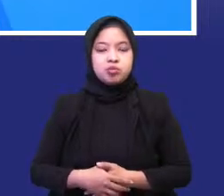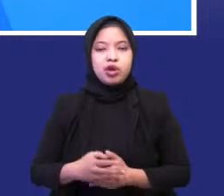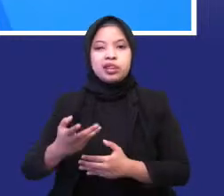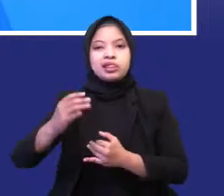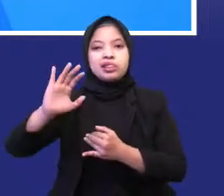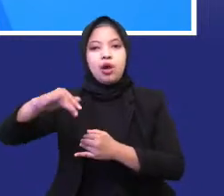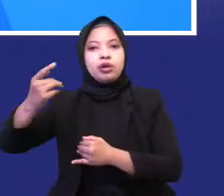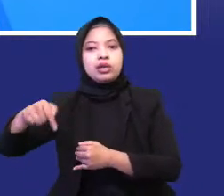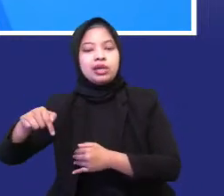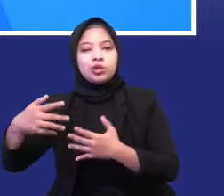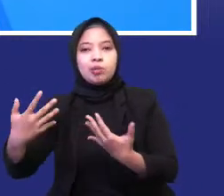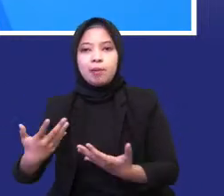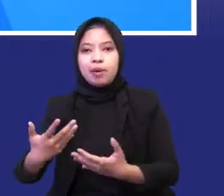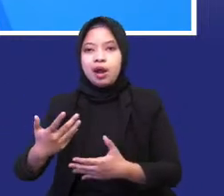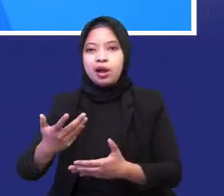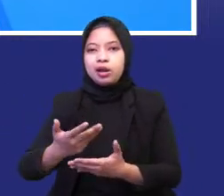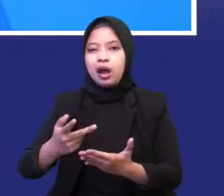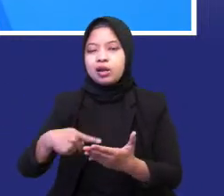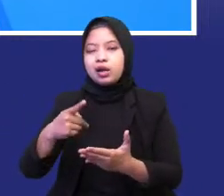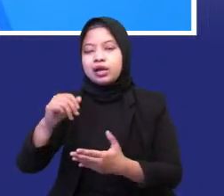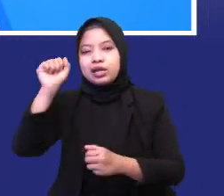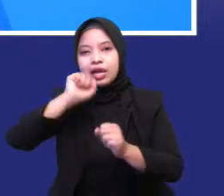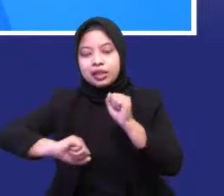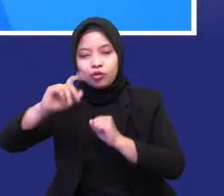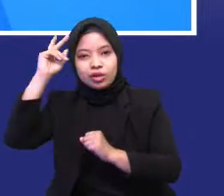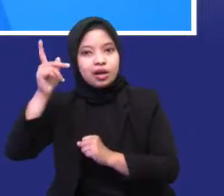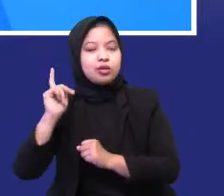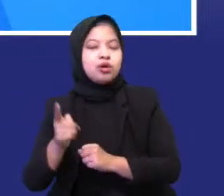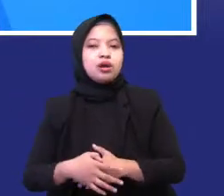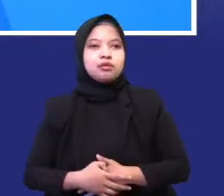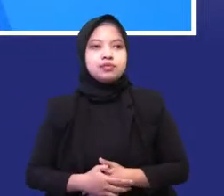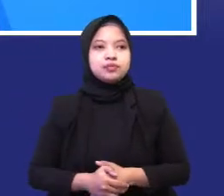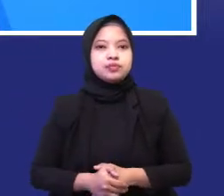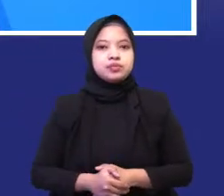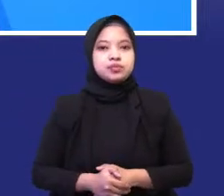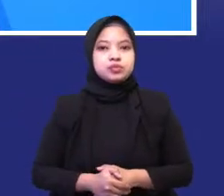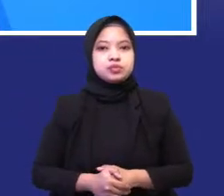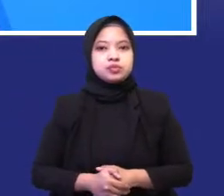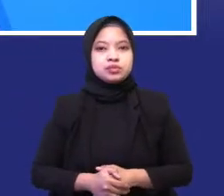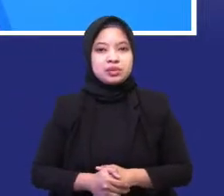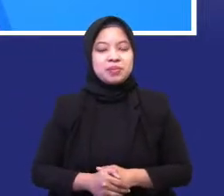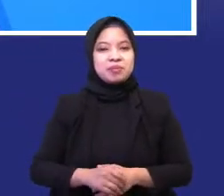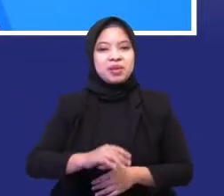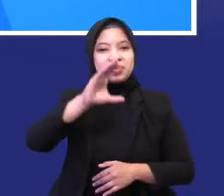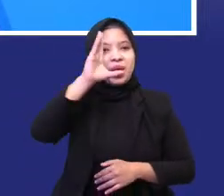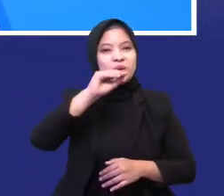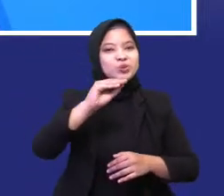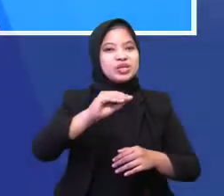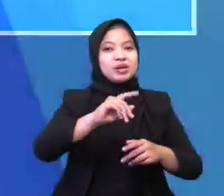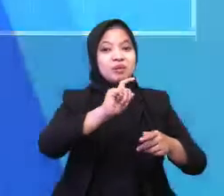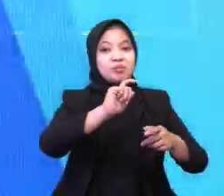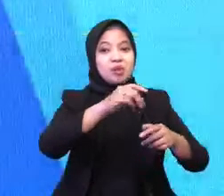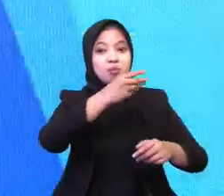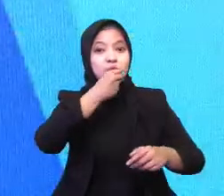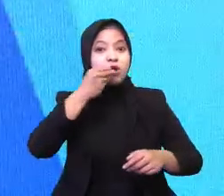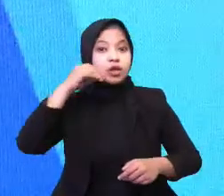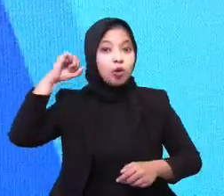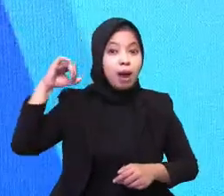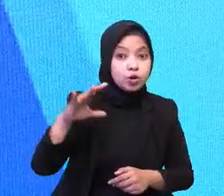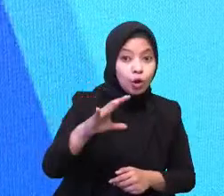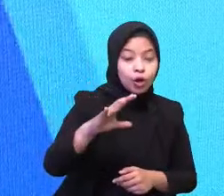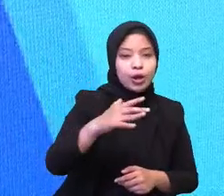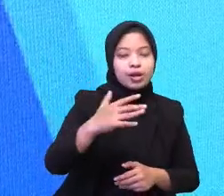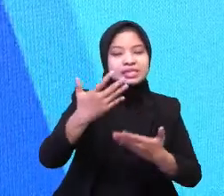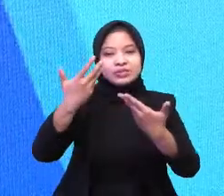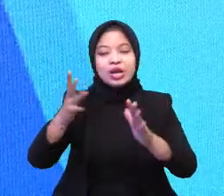So how do you see the impact of this? Yes, the Mudik policy this year is a result of a